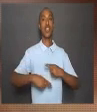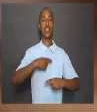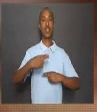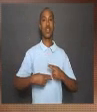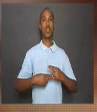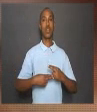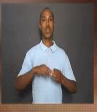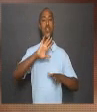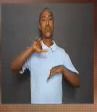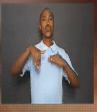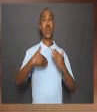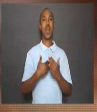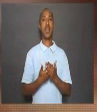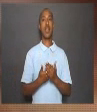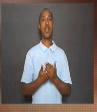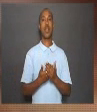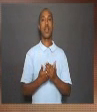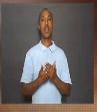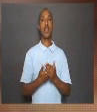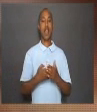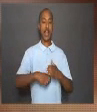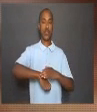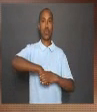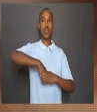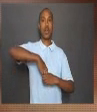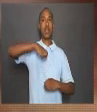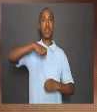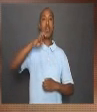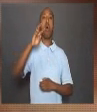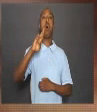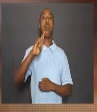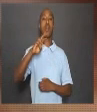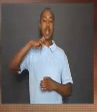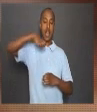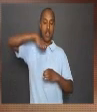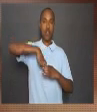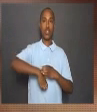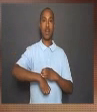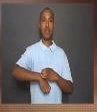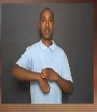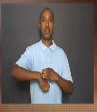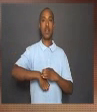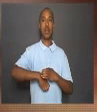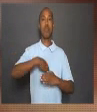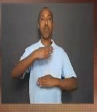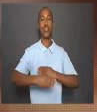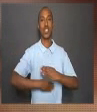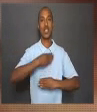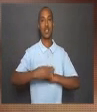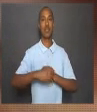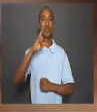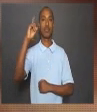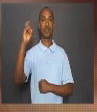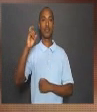reaction usually an exothermic or an endothermic